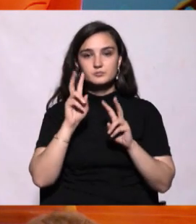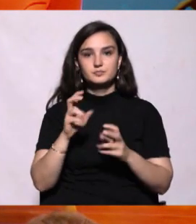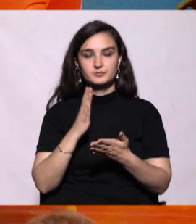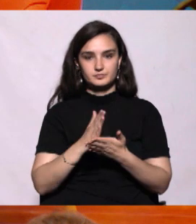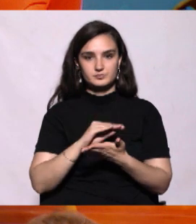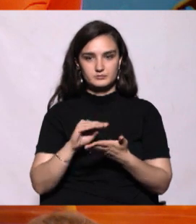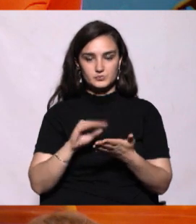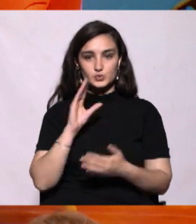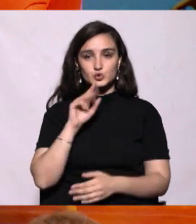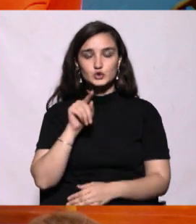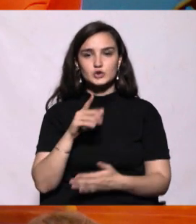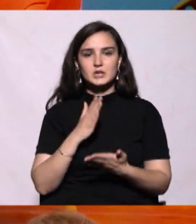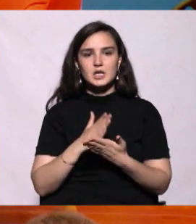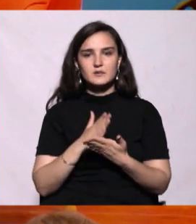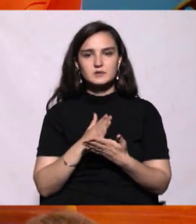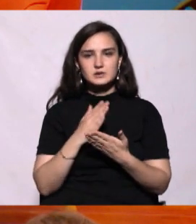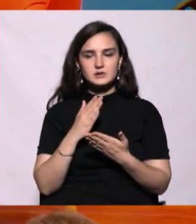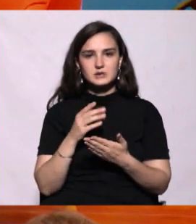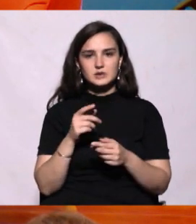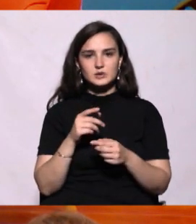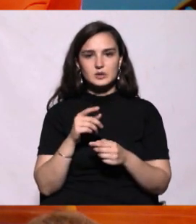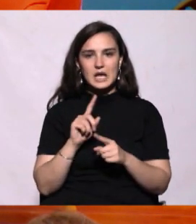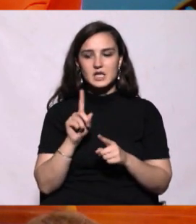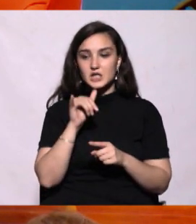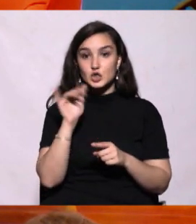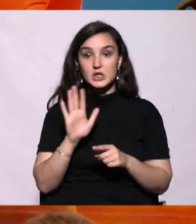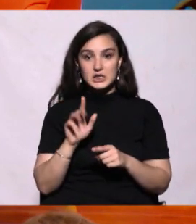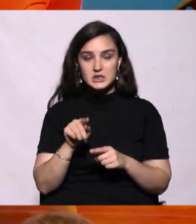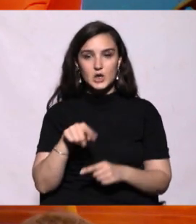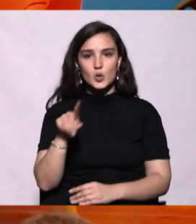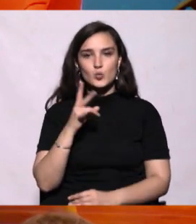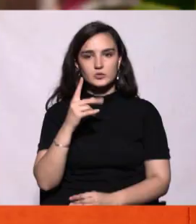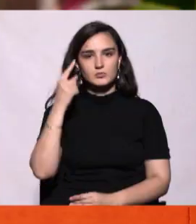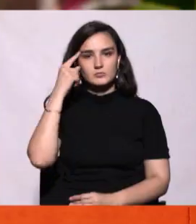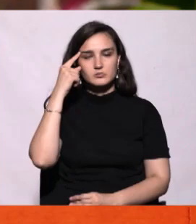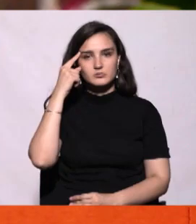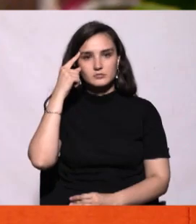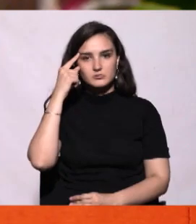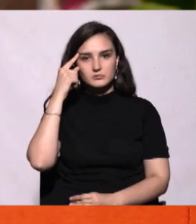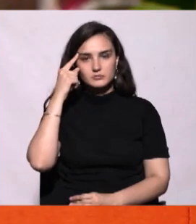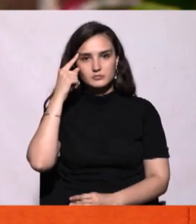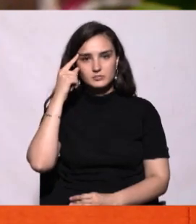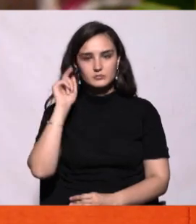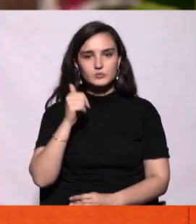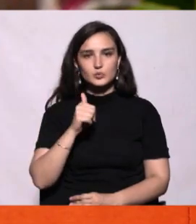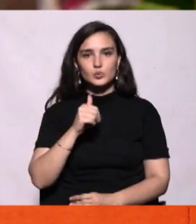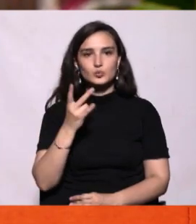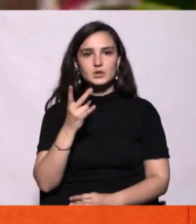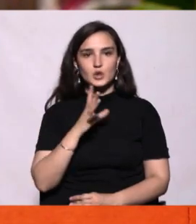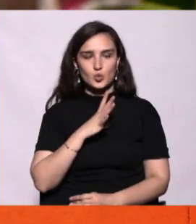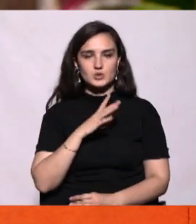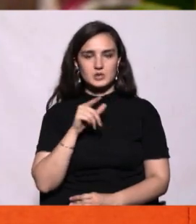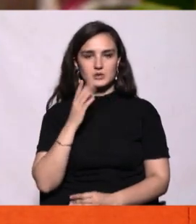is, "When you have excluded the impossible, whatever remains, however improbable, must be the